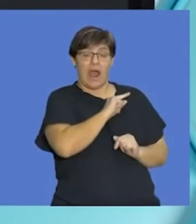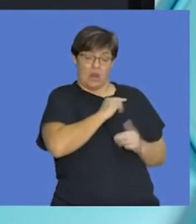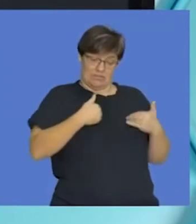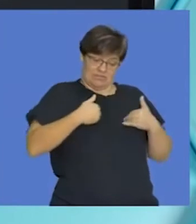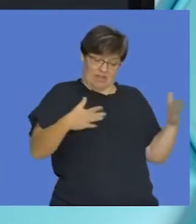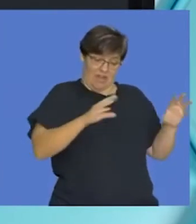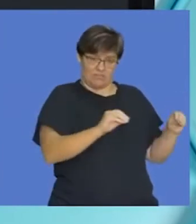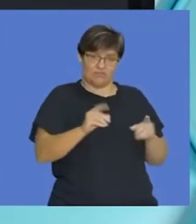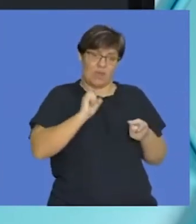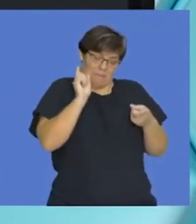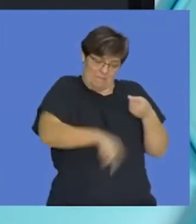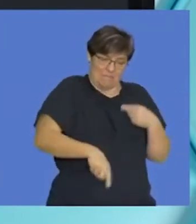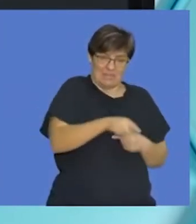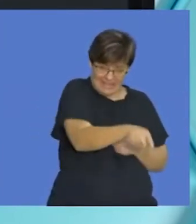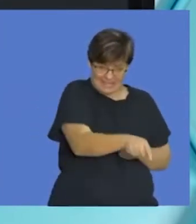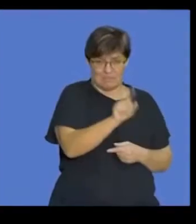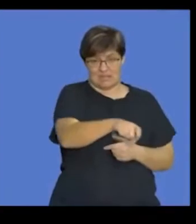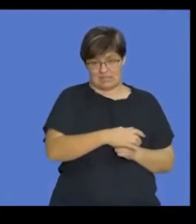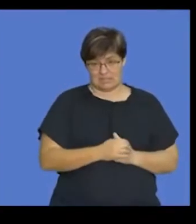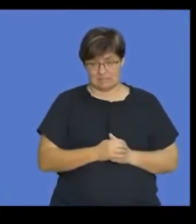because that's the friction we have to overcome.